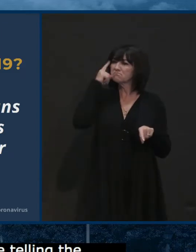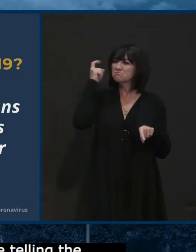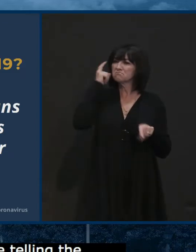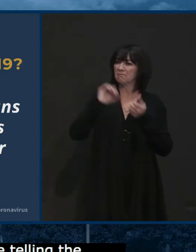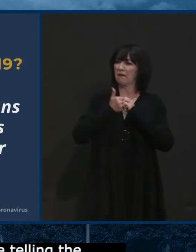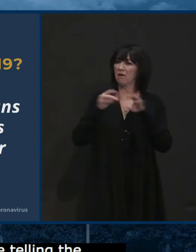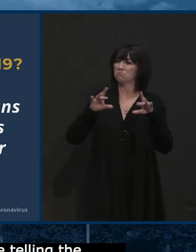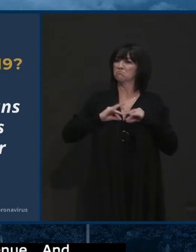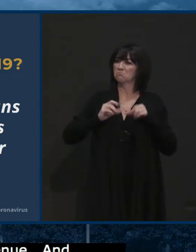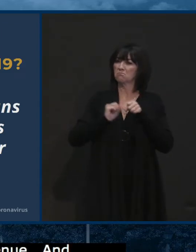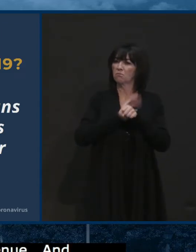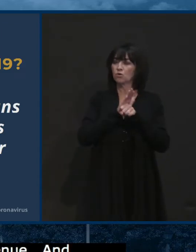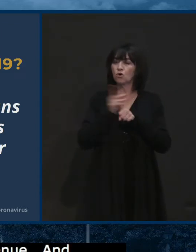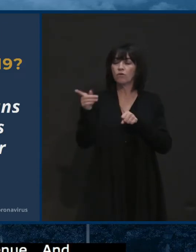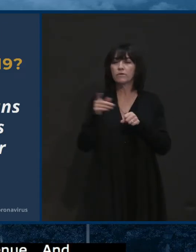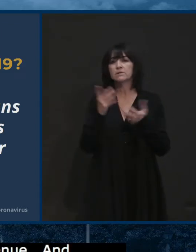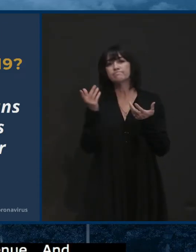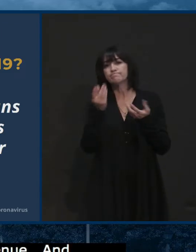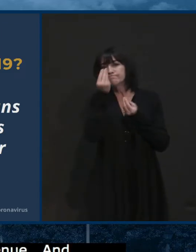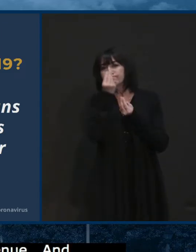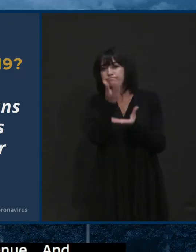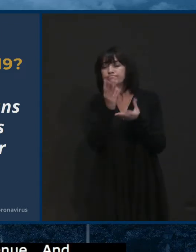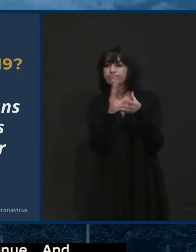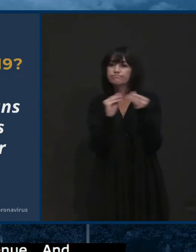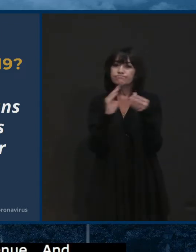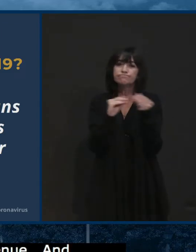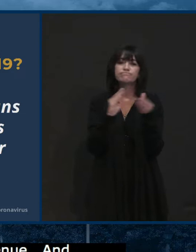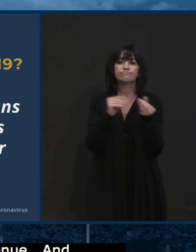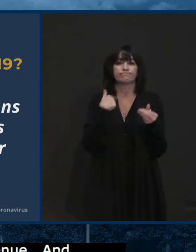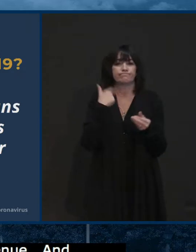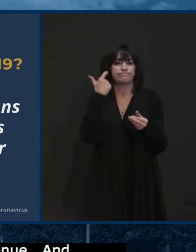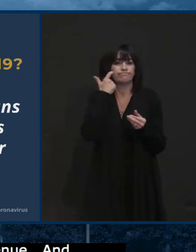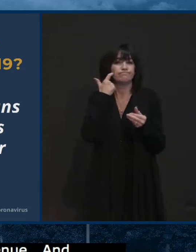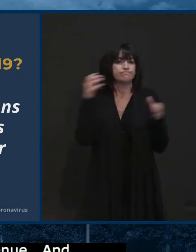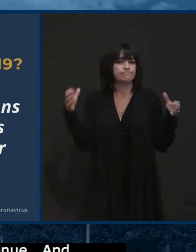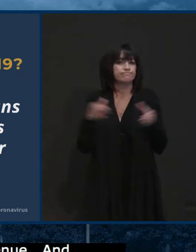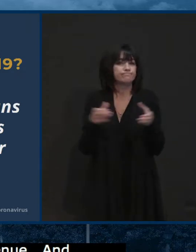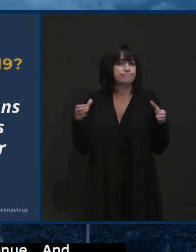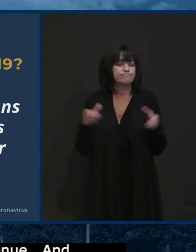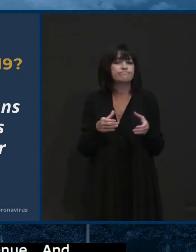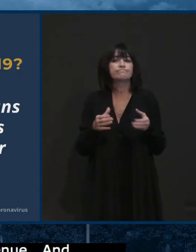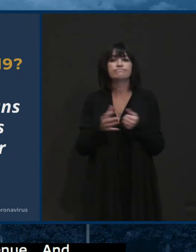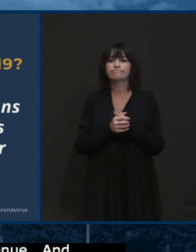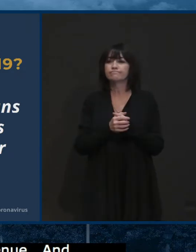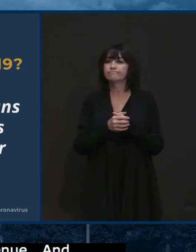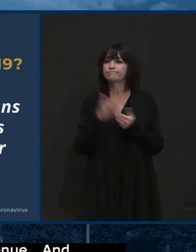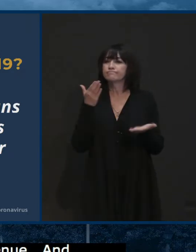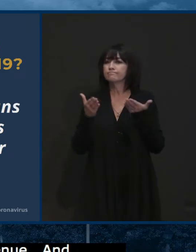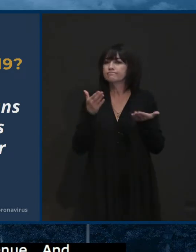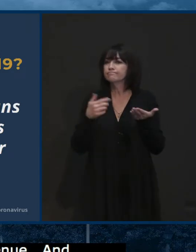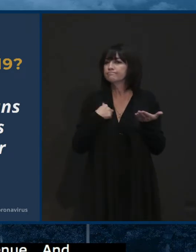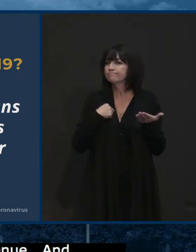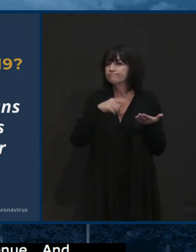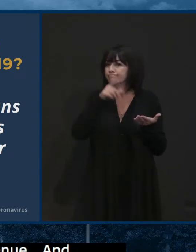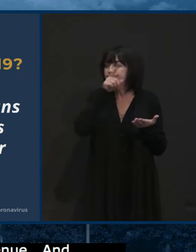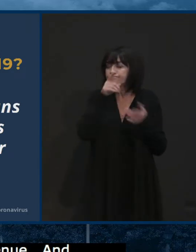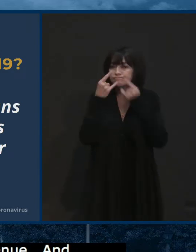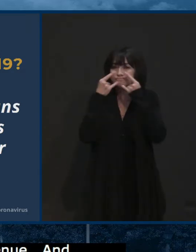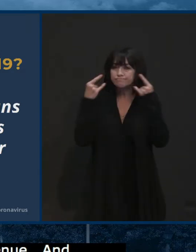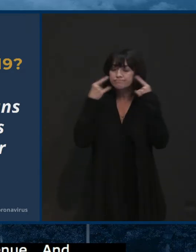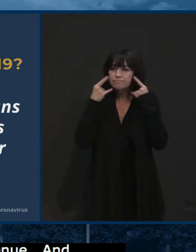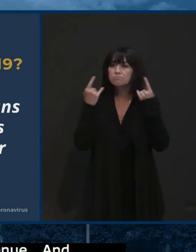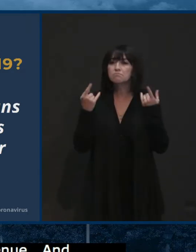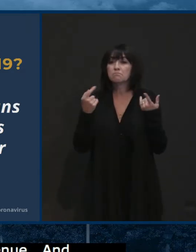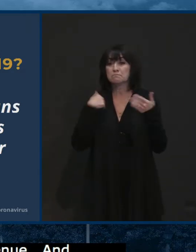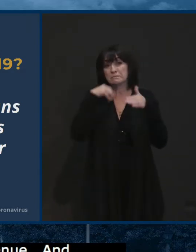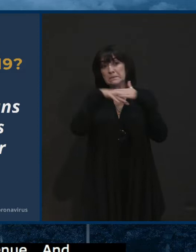the requirements for mask wearing, social distancing, and doing a better job out of it. Our